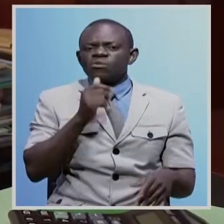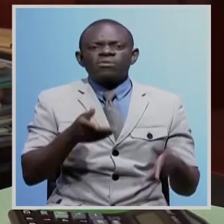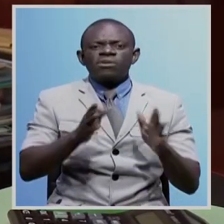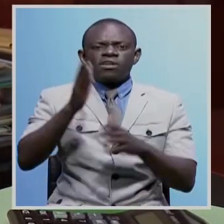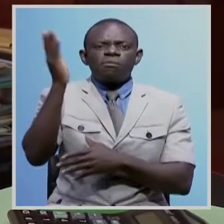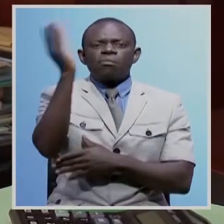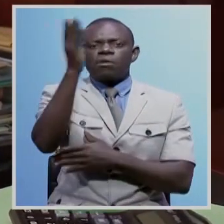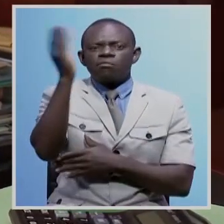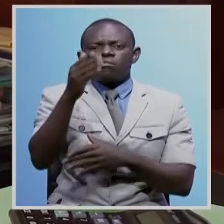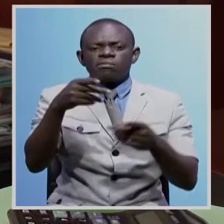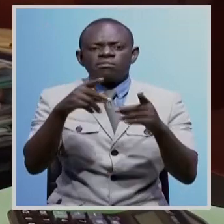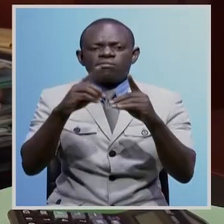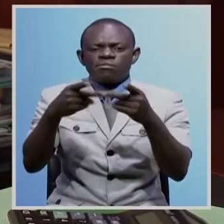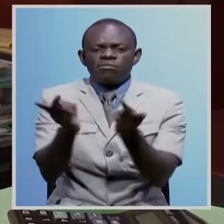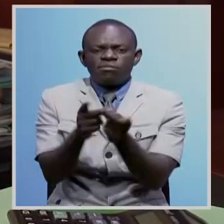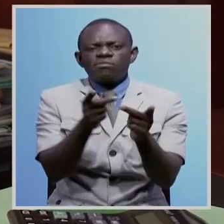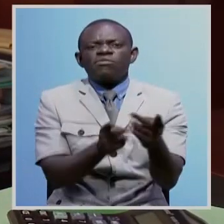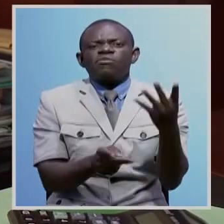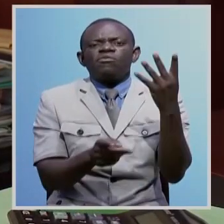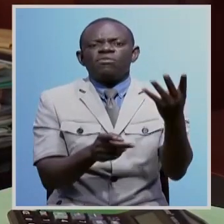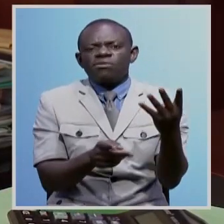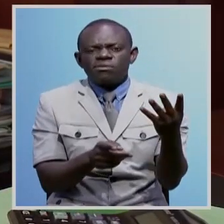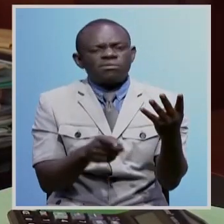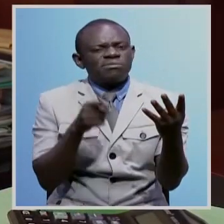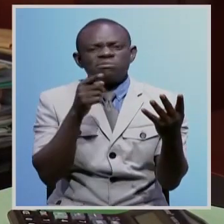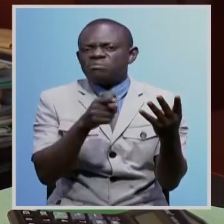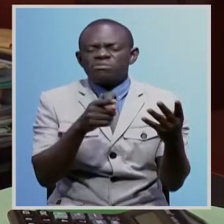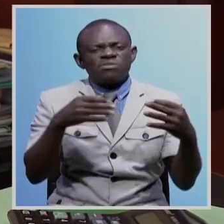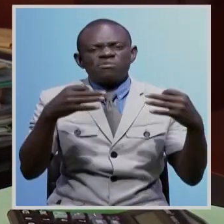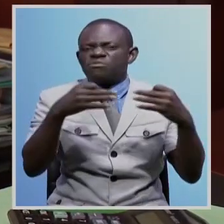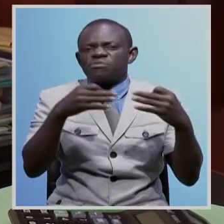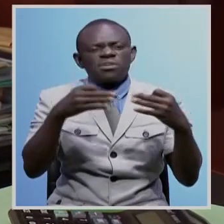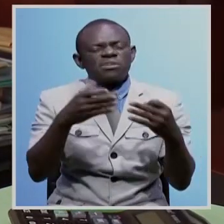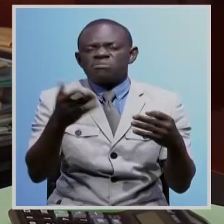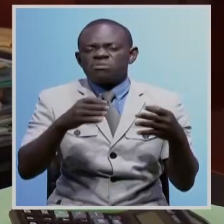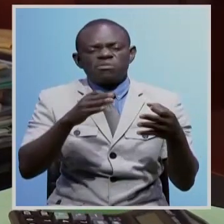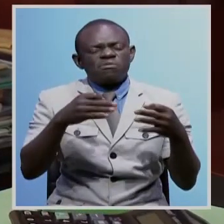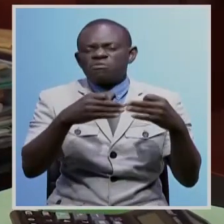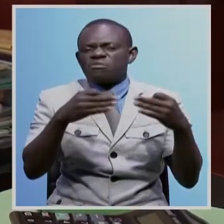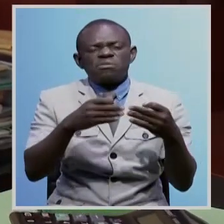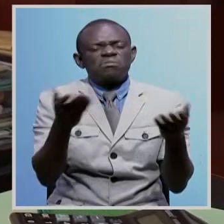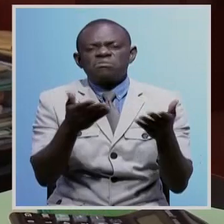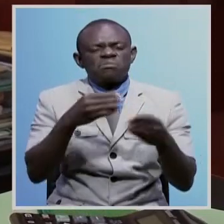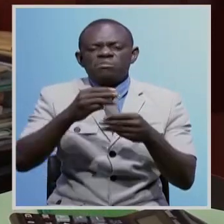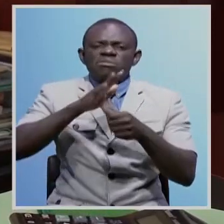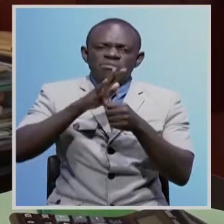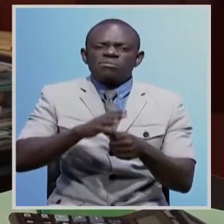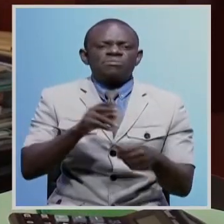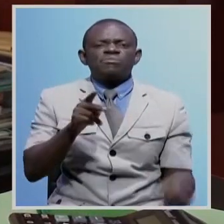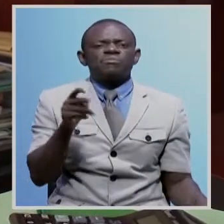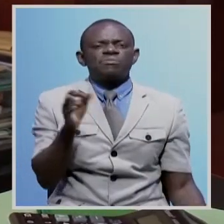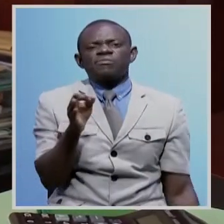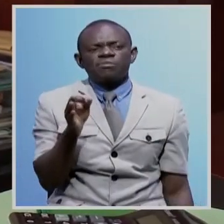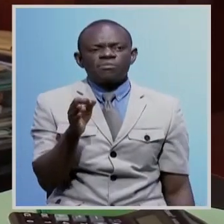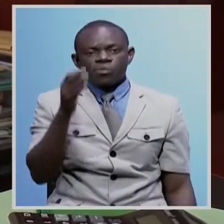Nakonde is unfair and unjust against the Patriot Front, which is actually